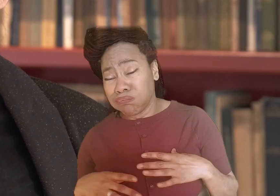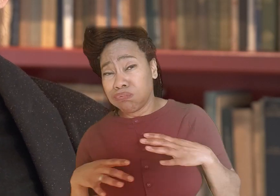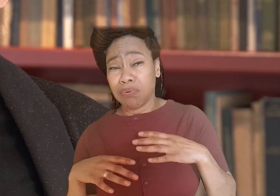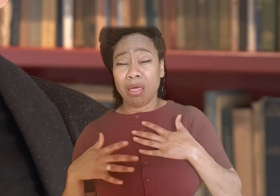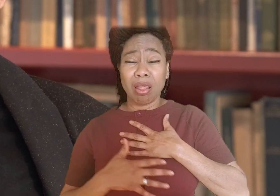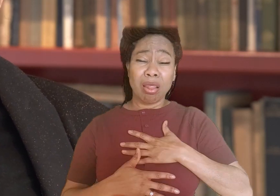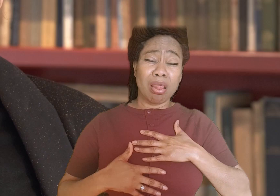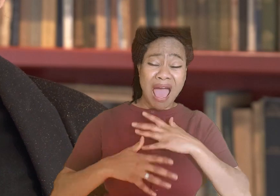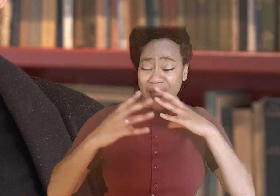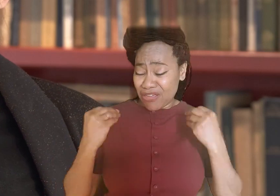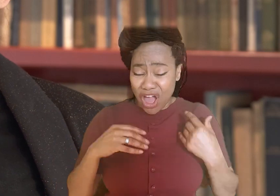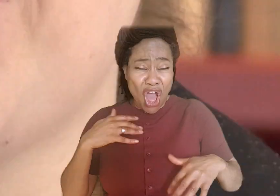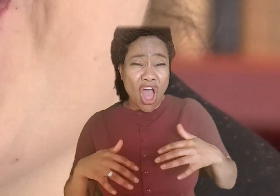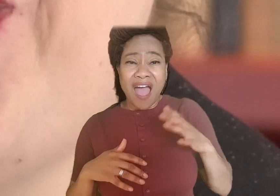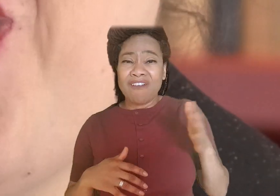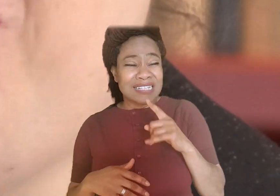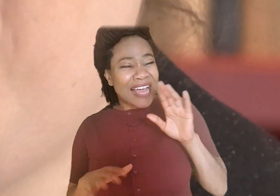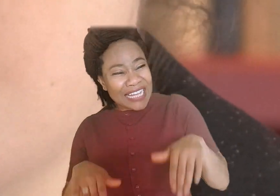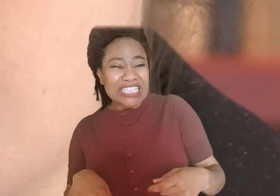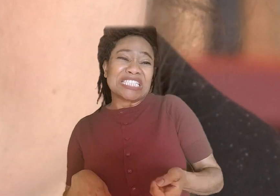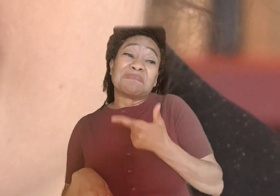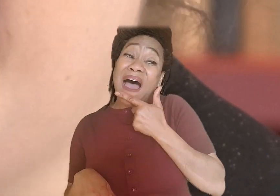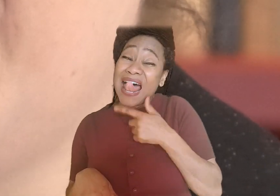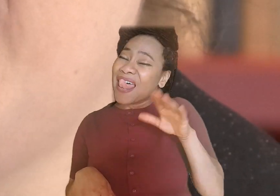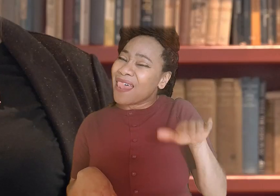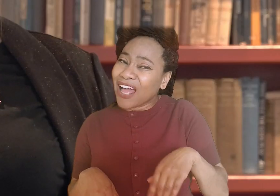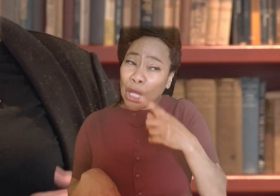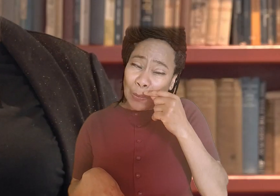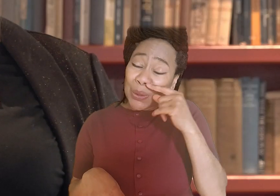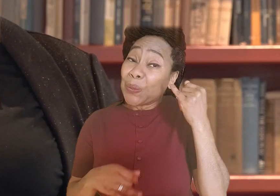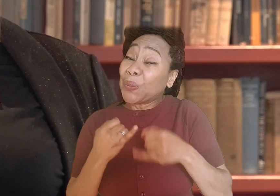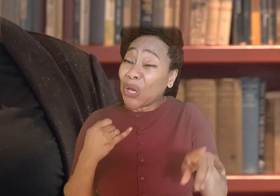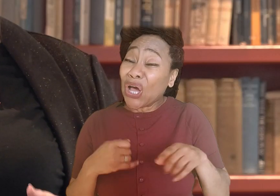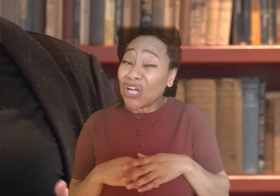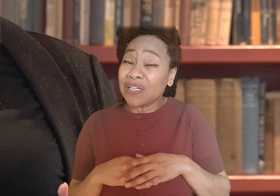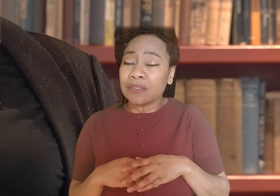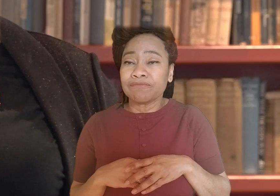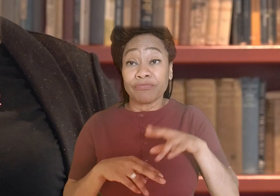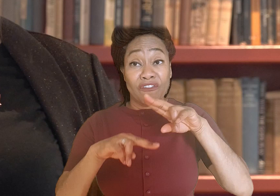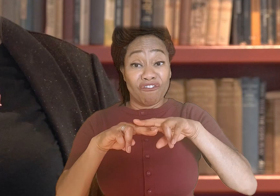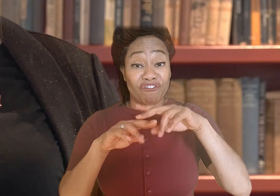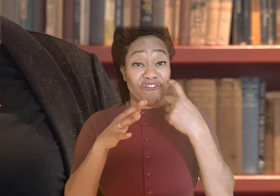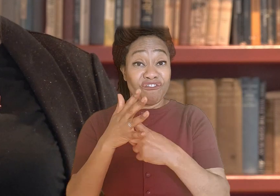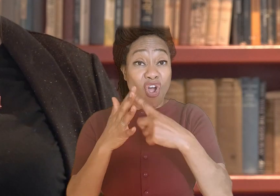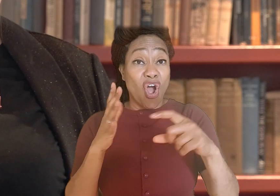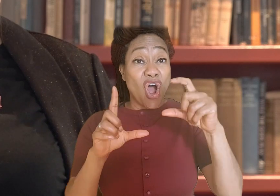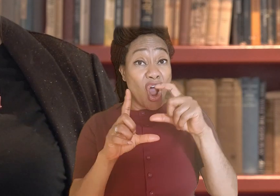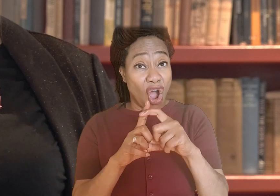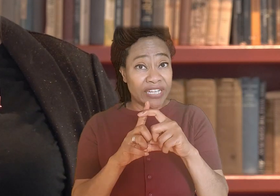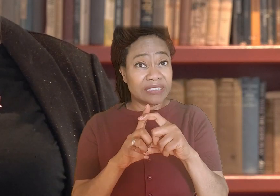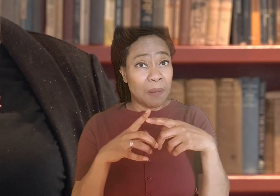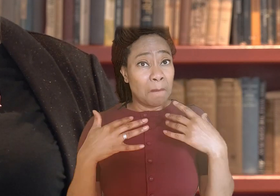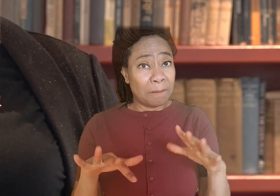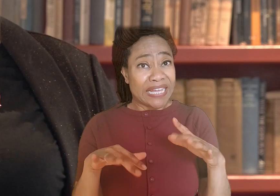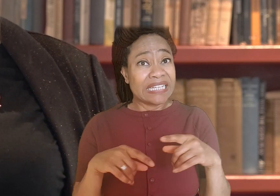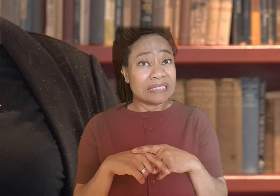bloody hurts, and people keep saying, "Small love could be worse." Freud had some pretty controversial things to say for